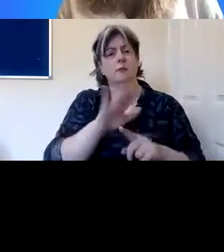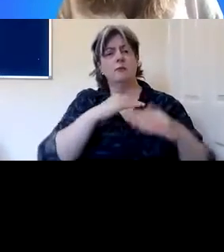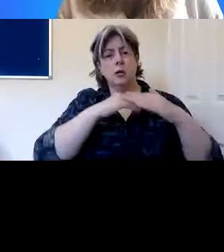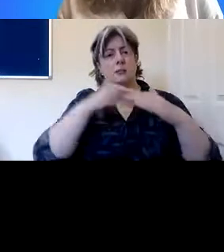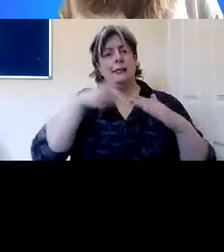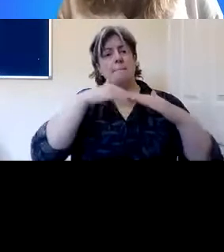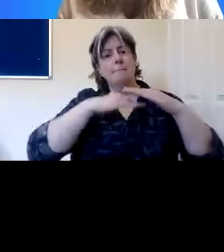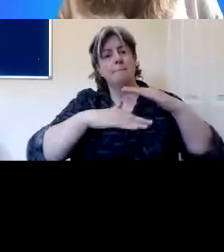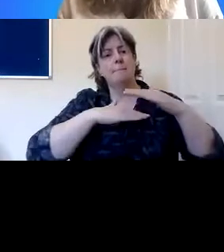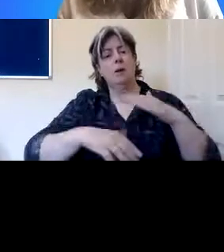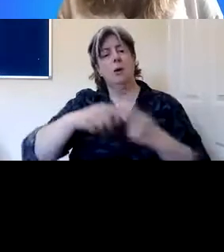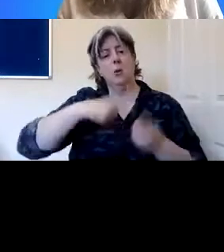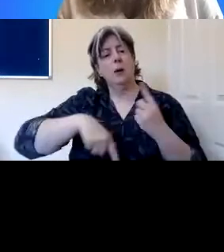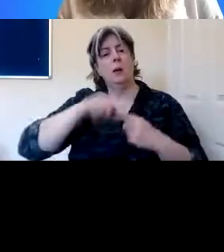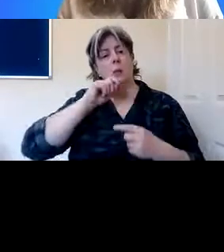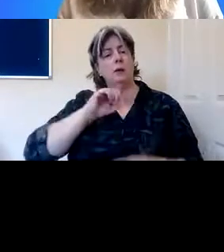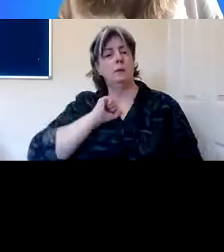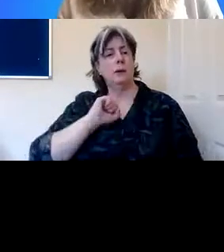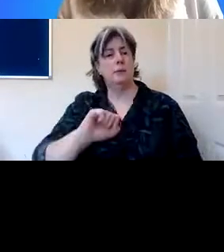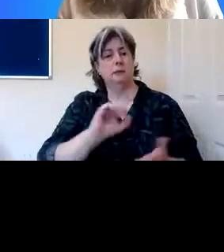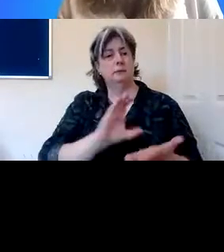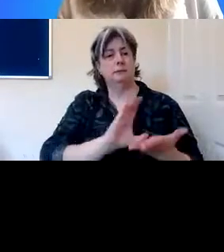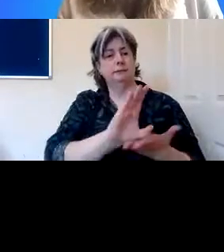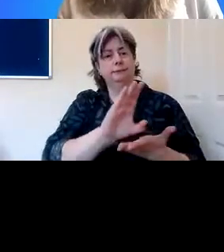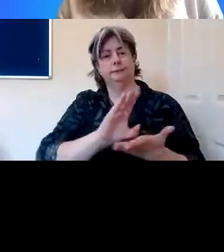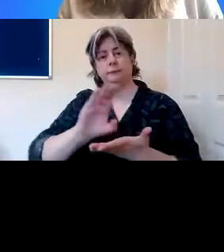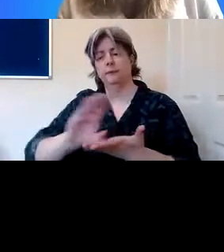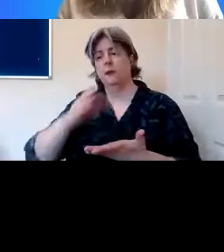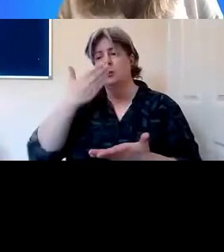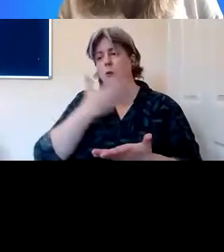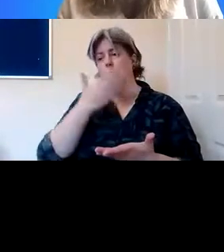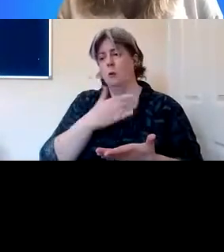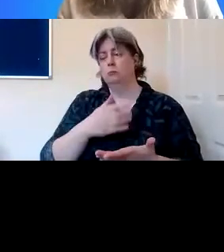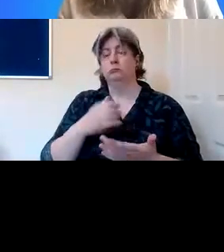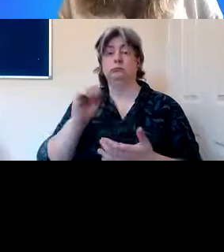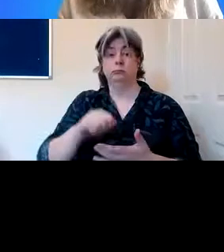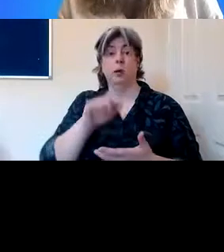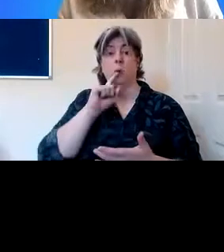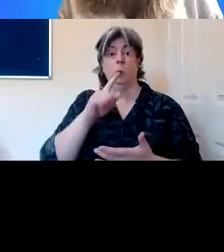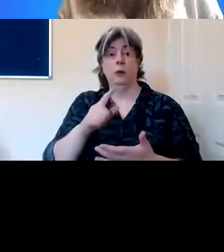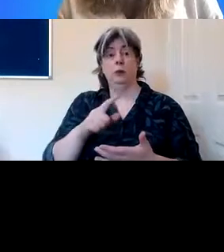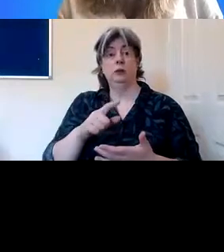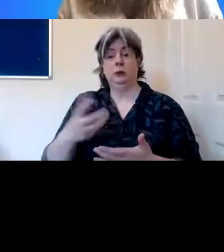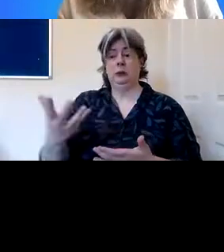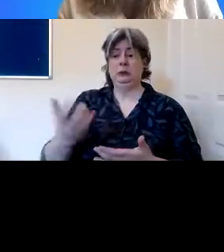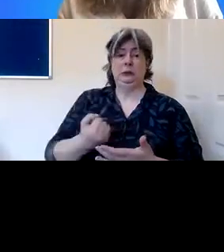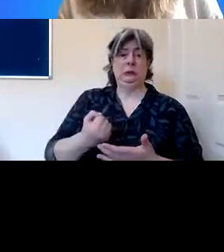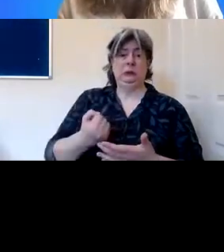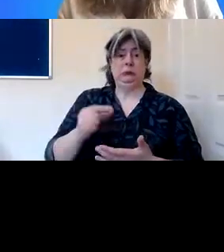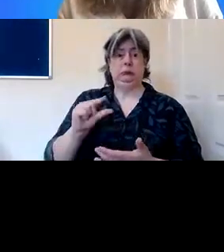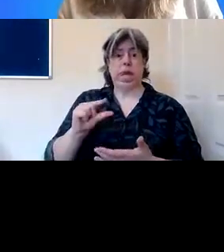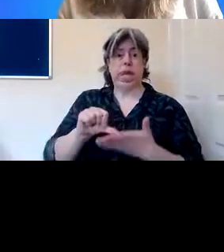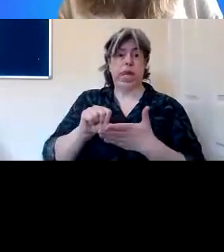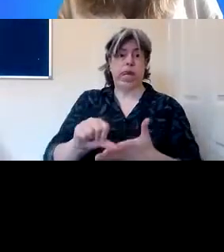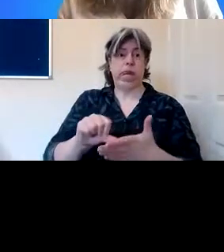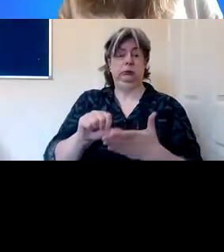will be investing in our schools. It is going to be a difficult time financially, but we have to make decisions. And it's right to say